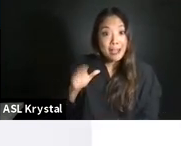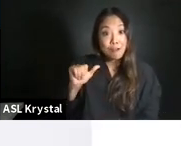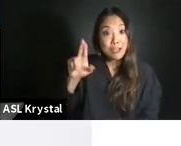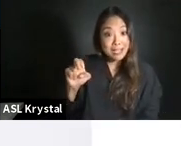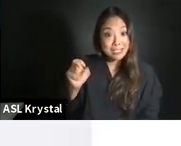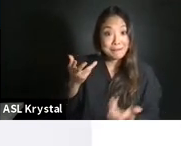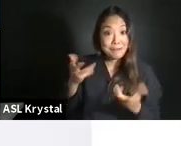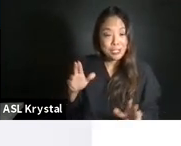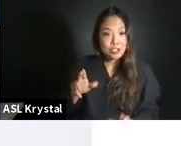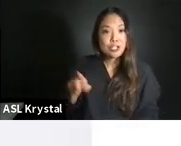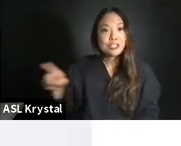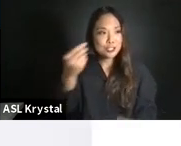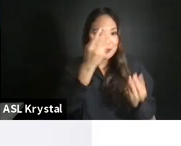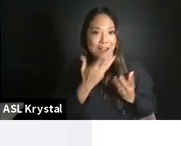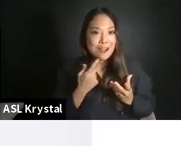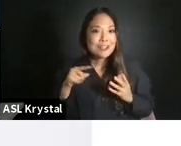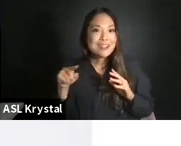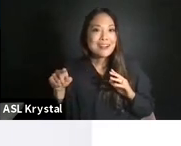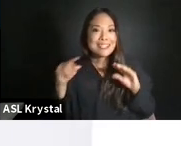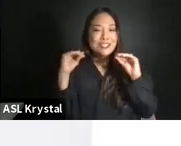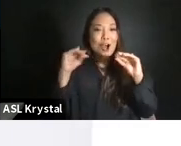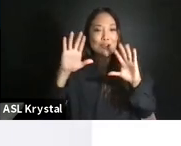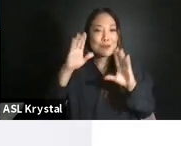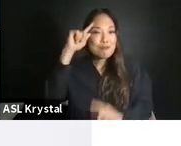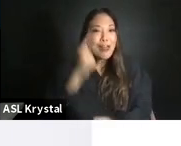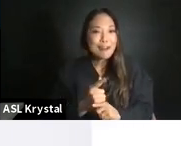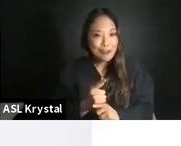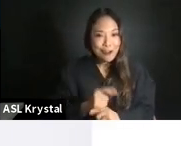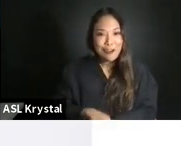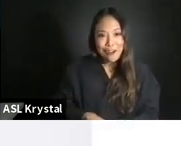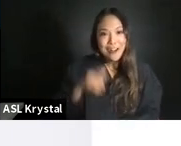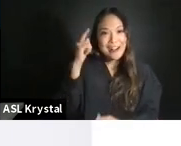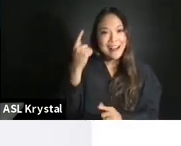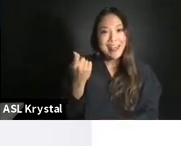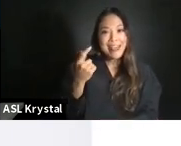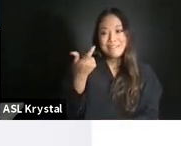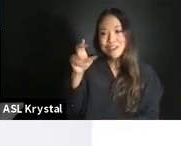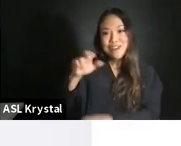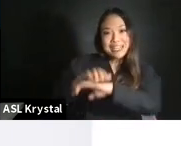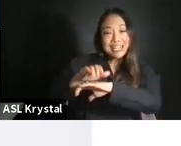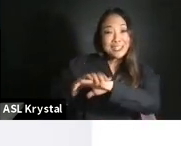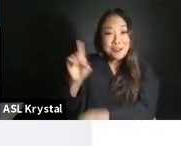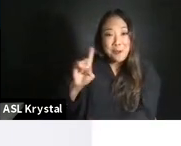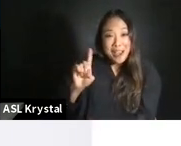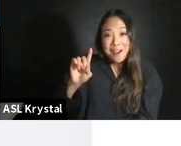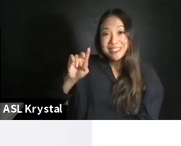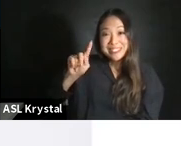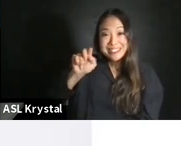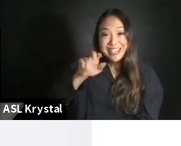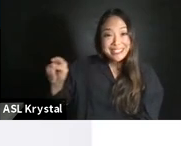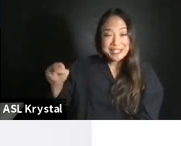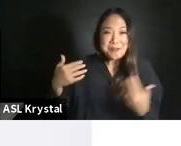taught her brother uh in memphis tennessee 11th grade english so really small world uh welcome